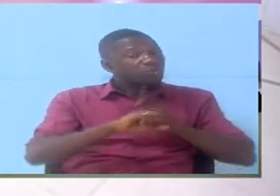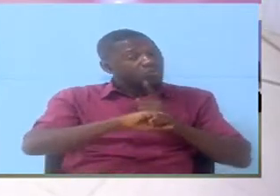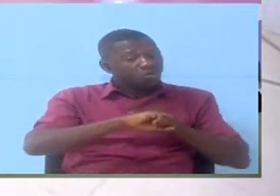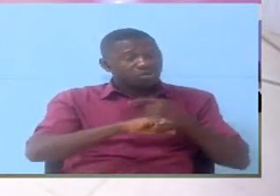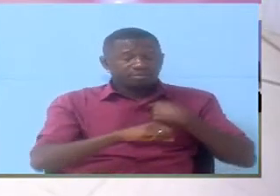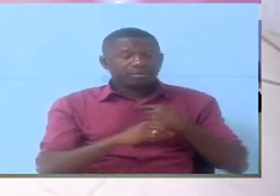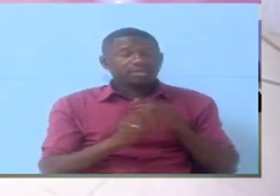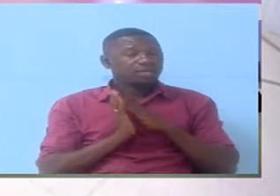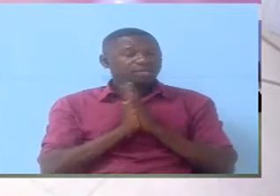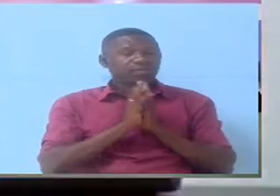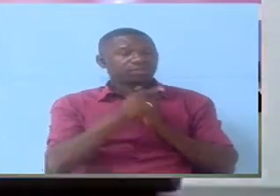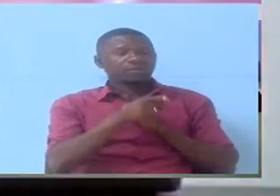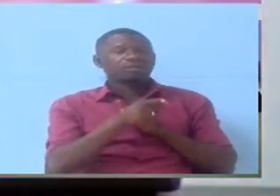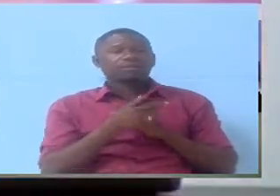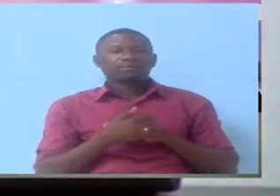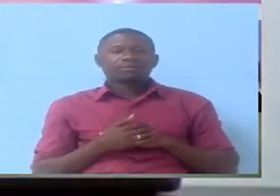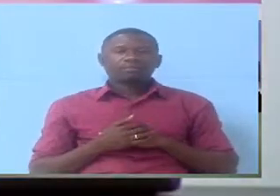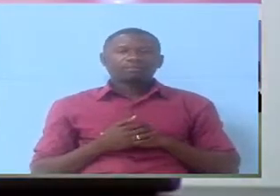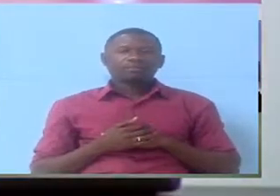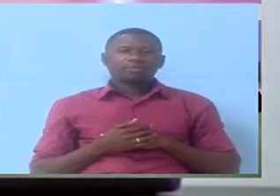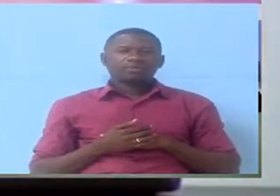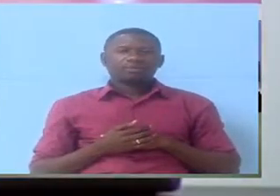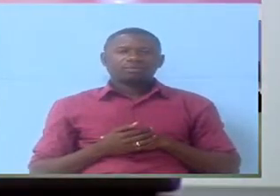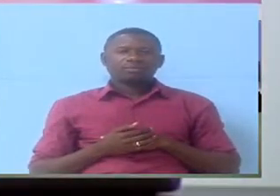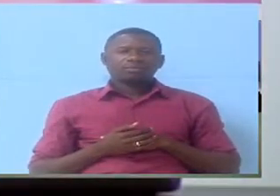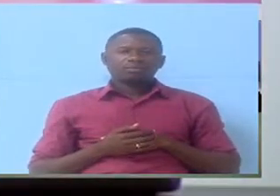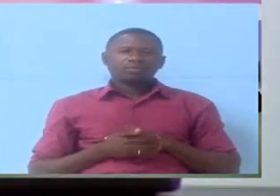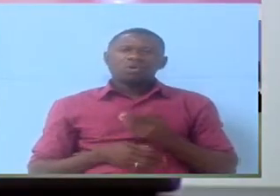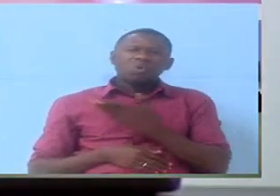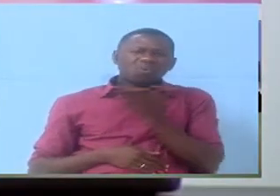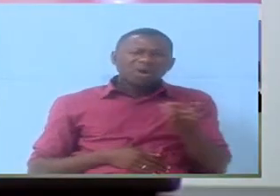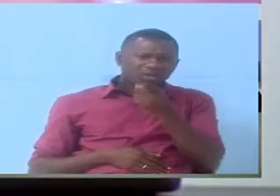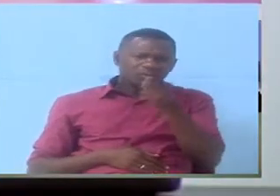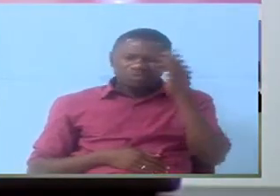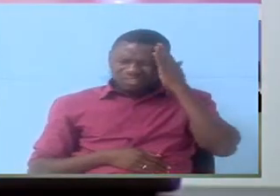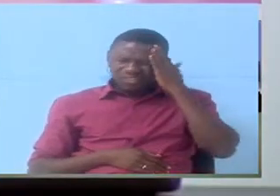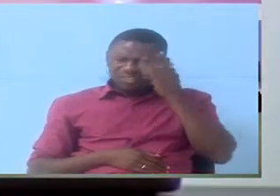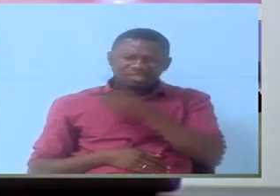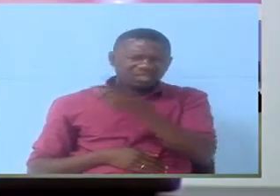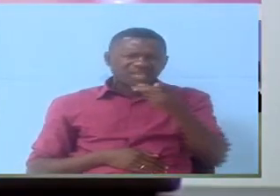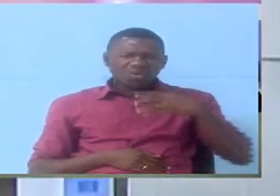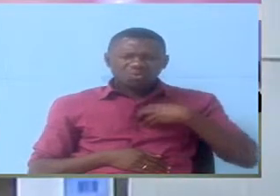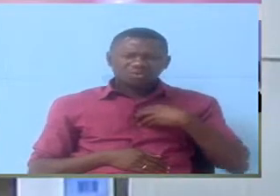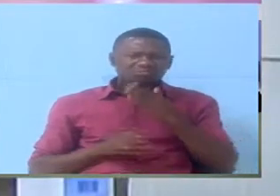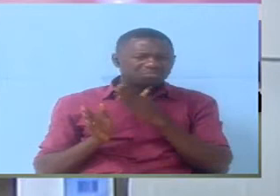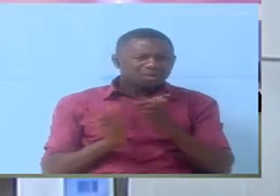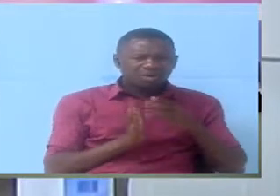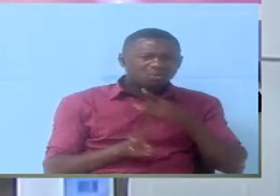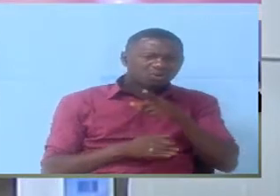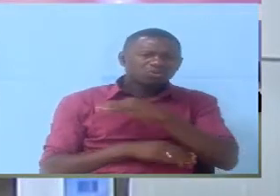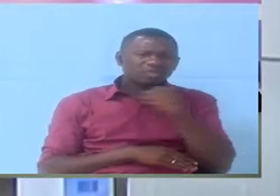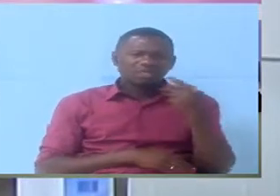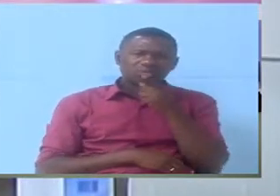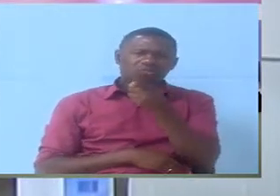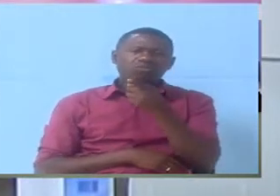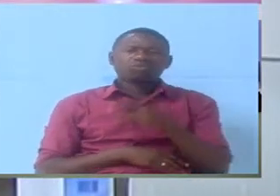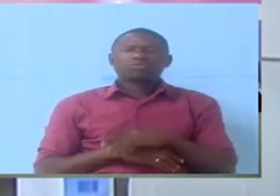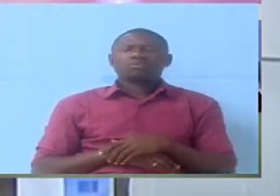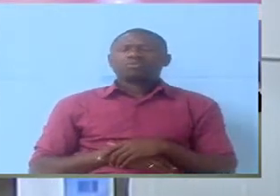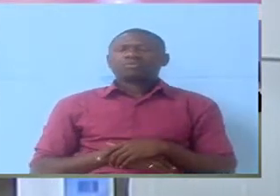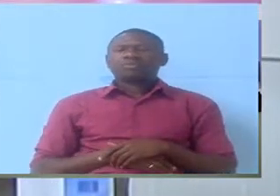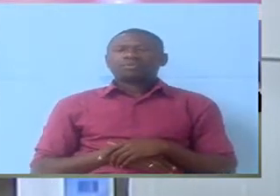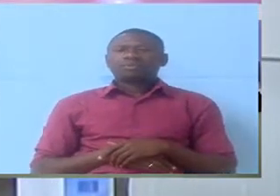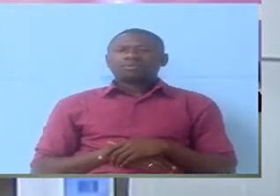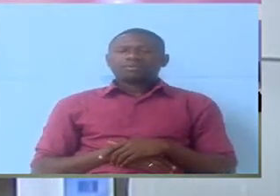why do you think they would want you dead? Itefe muna atinebe lefula prokete jeyefa. Yeah, because of the case that I